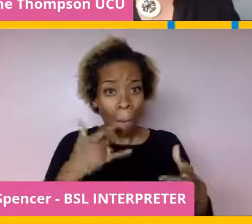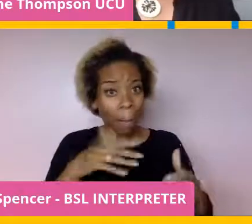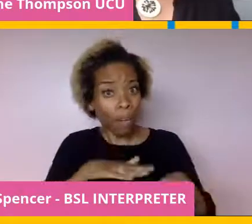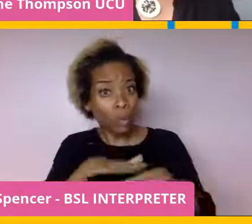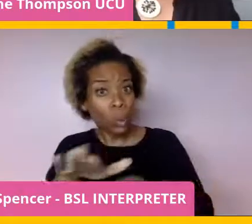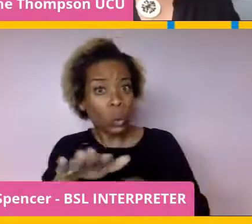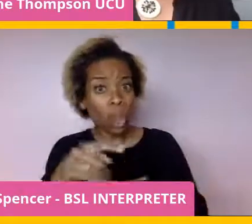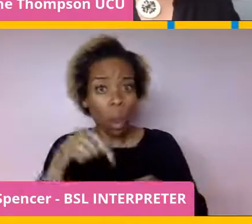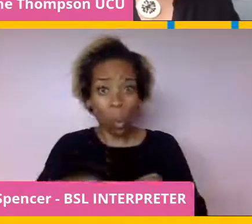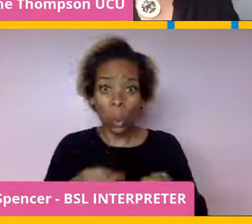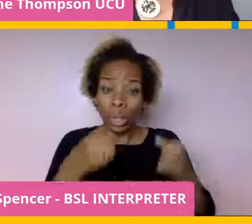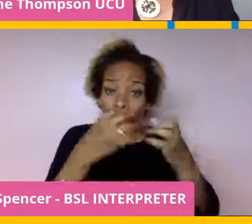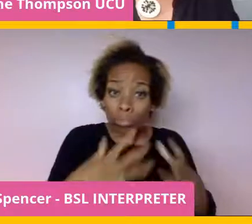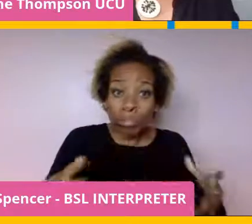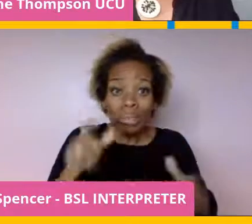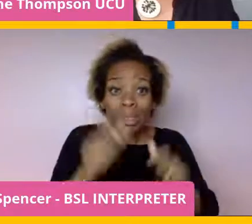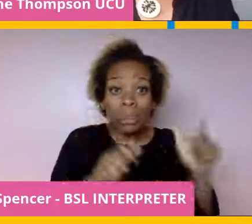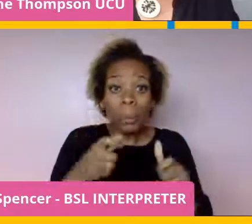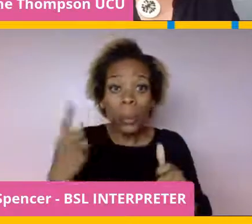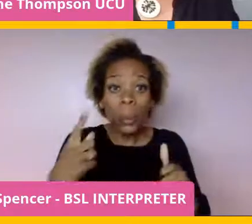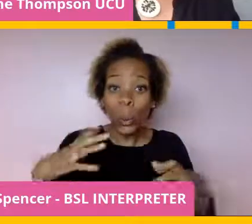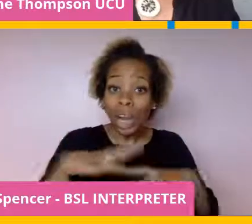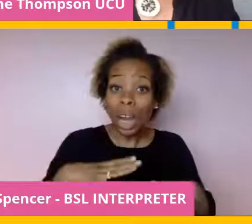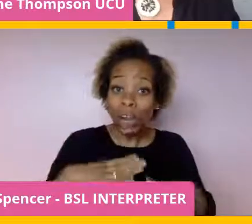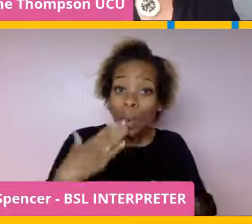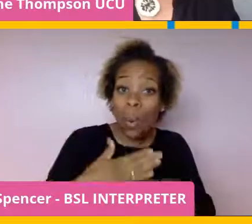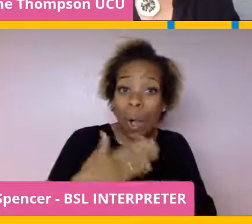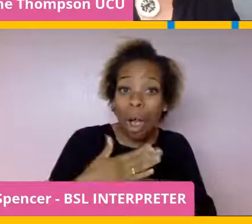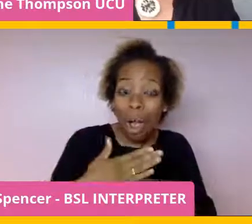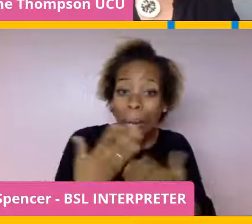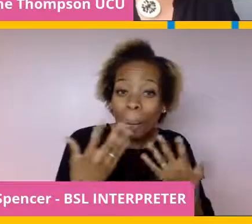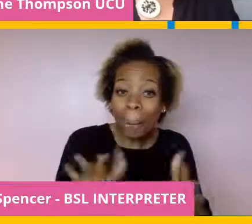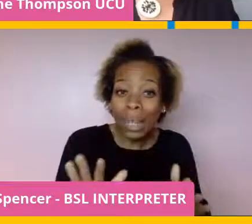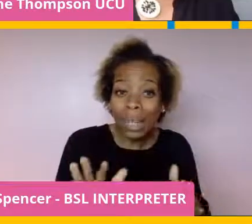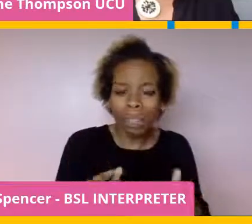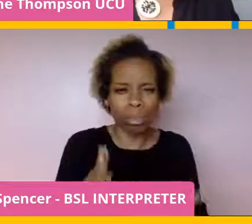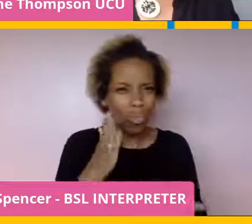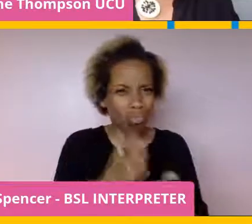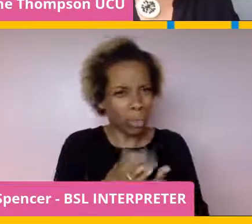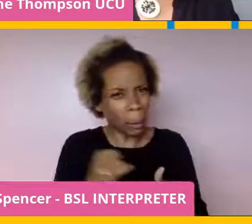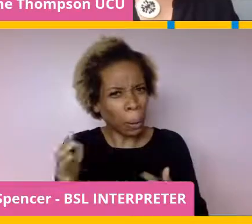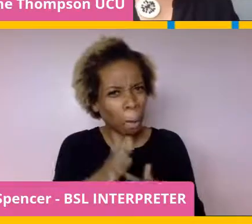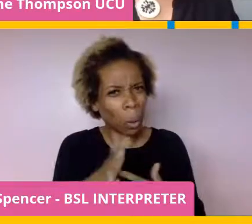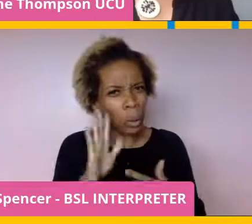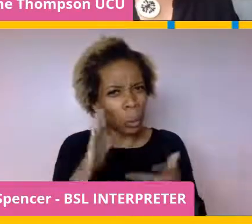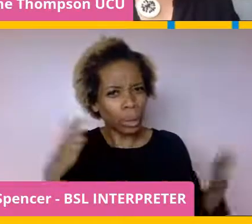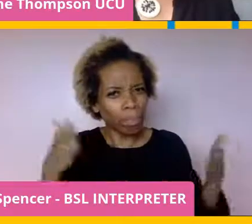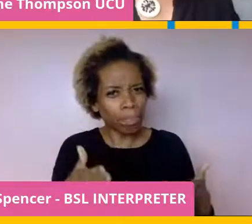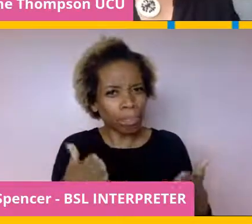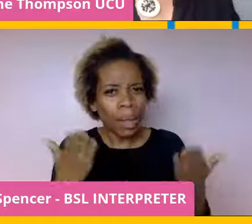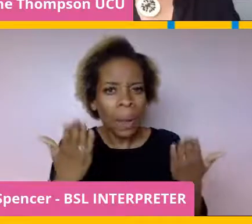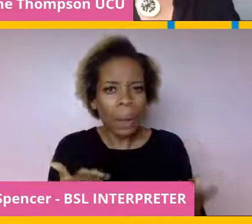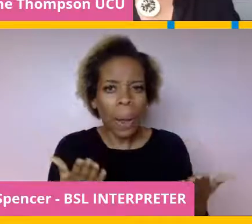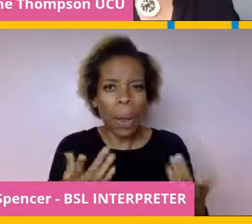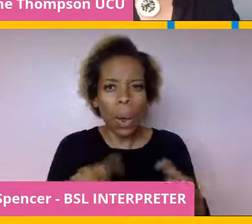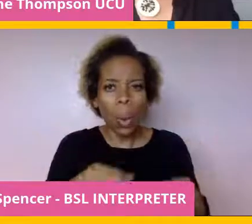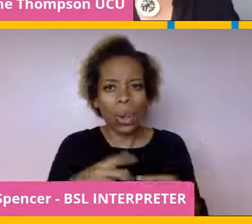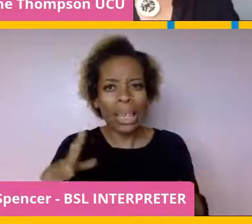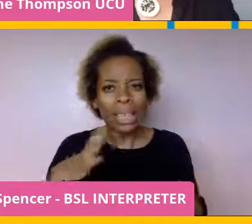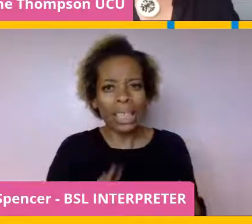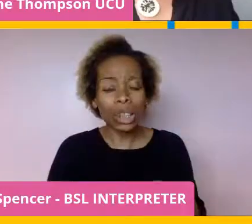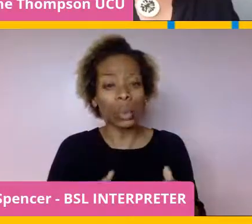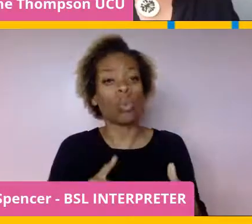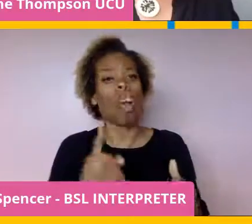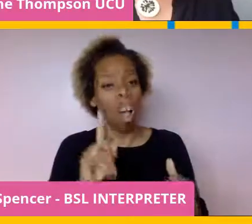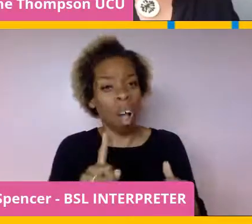will be a union of casualised workers, actually, if things continue to go on the way they are. So I think we're certainly going to be much more important, and so